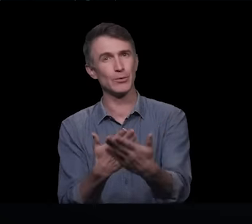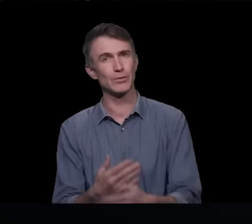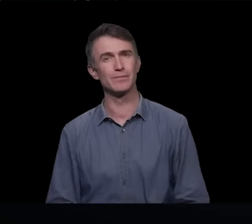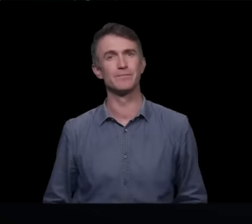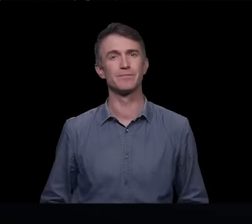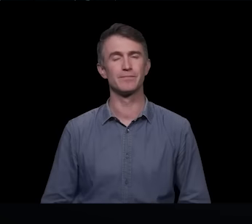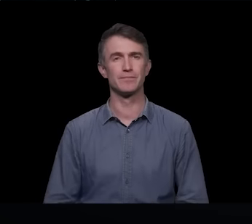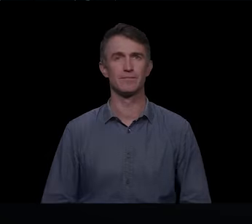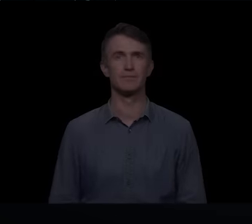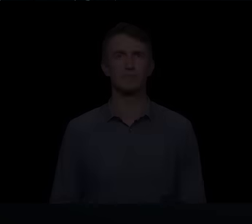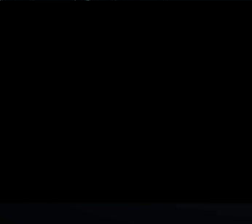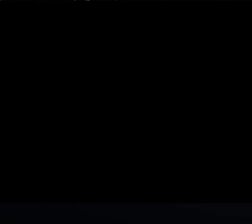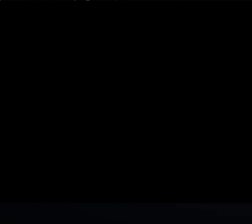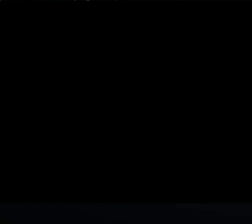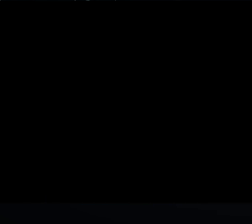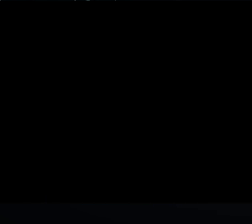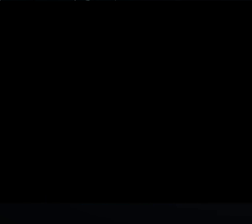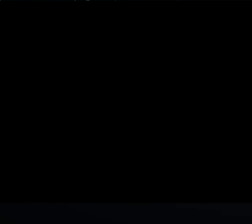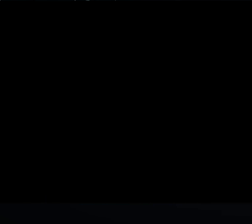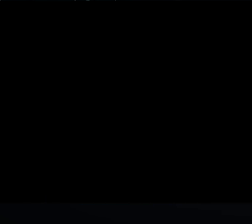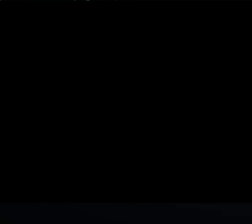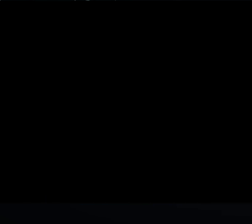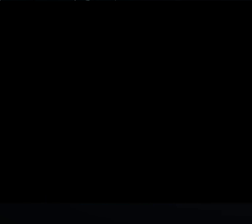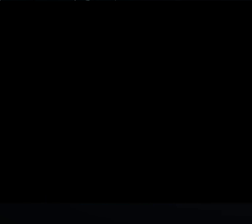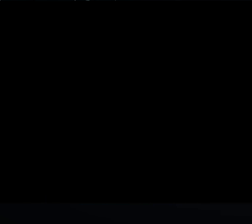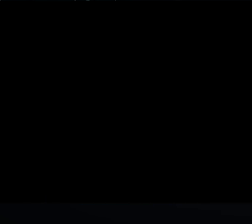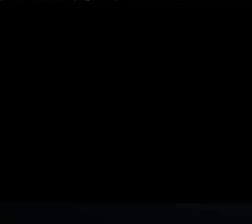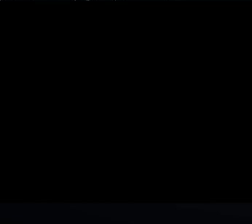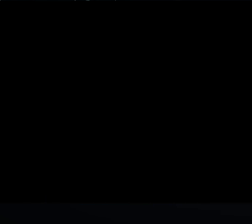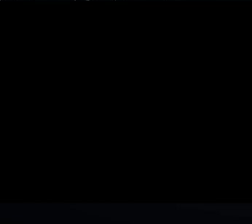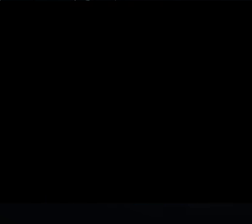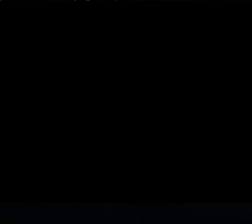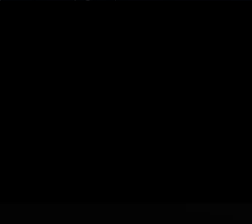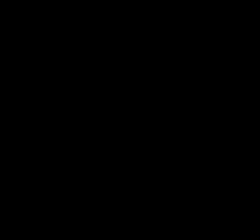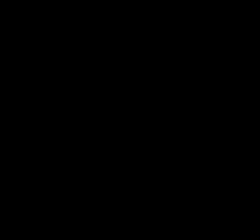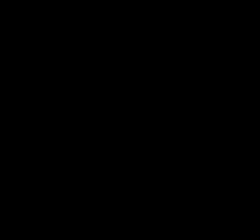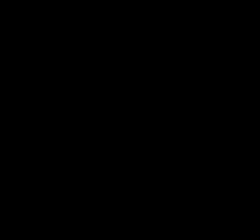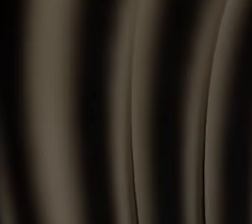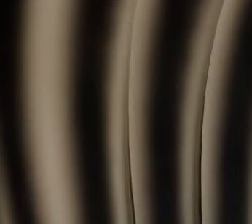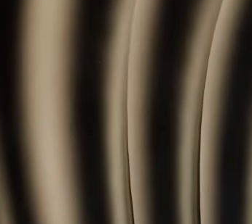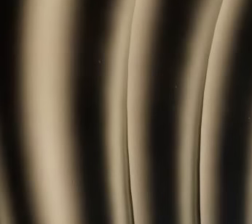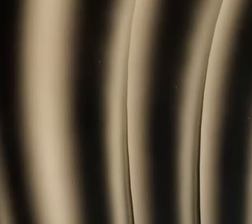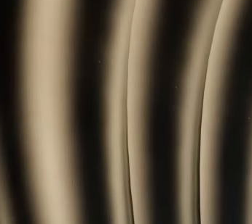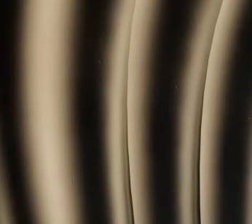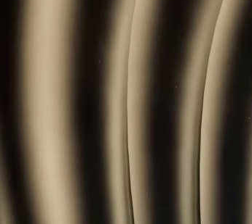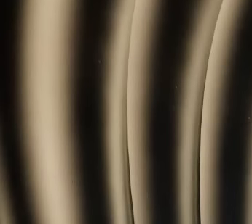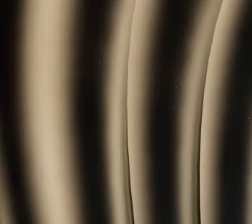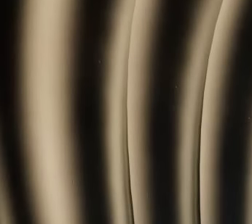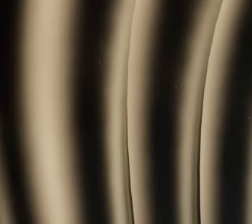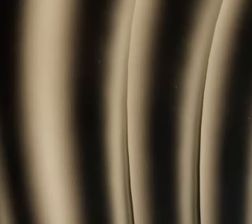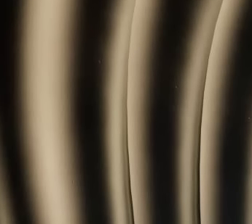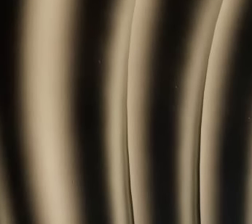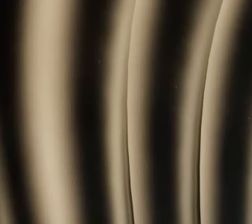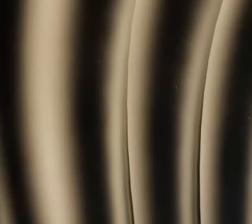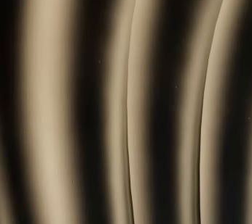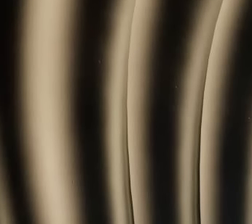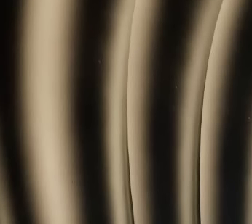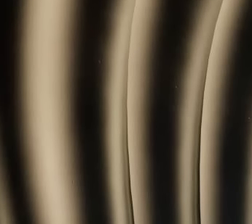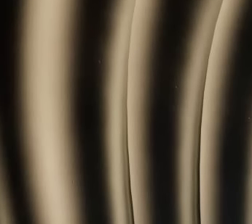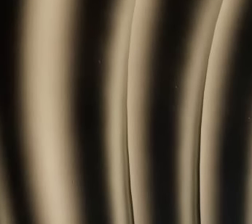as possible, we thank you. Thank you to our sponsors, Take the Lead,